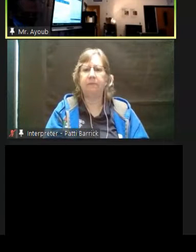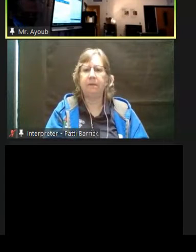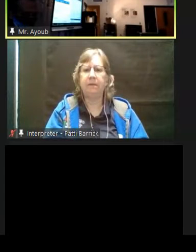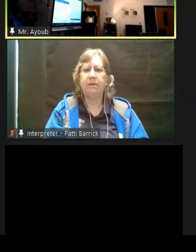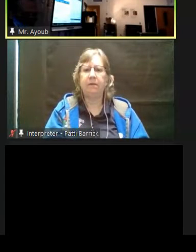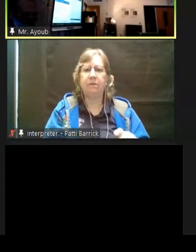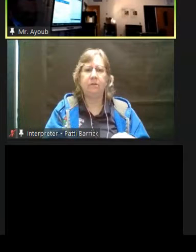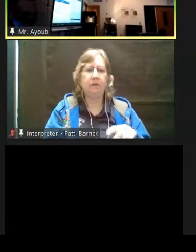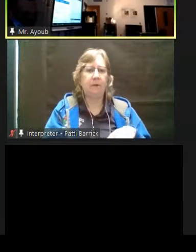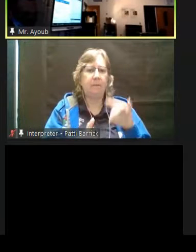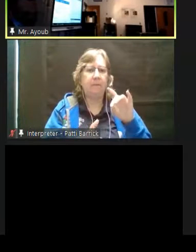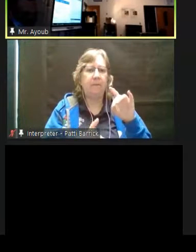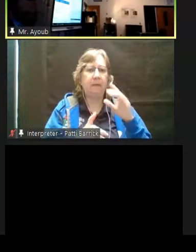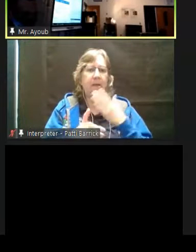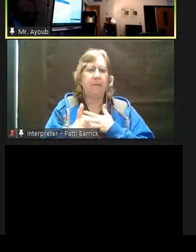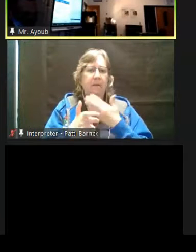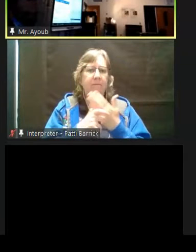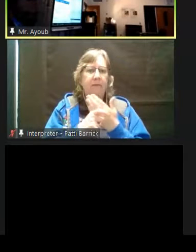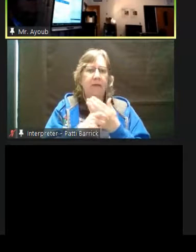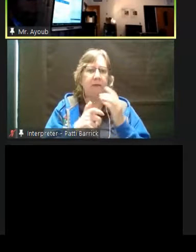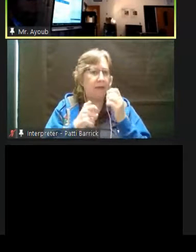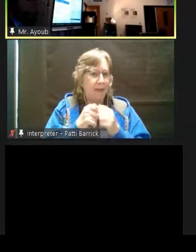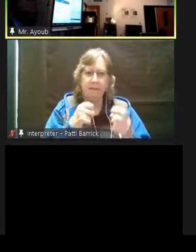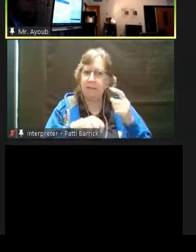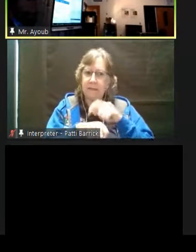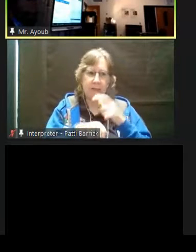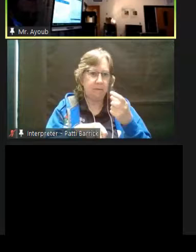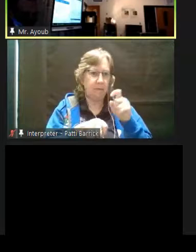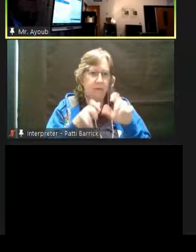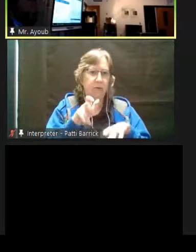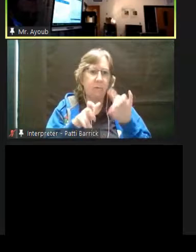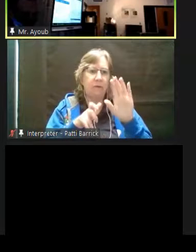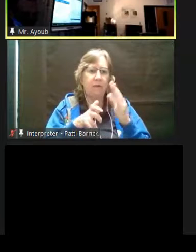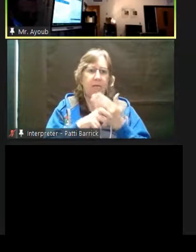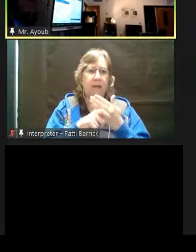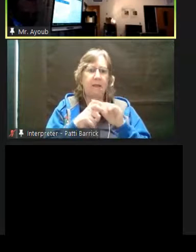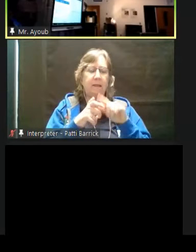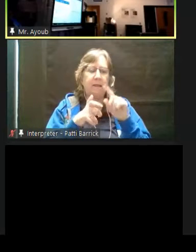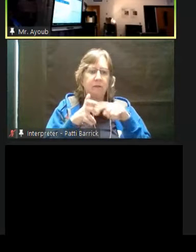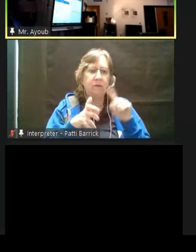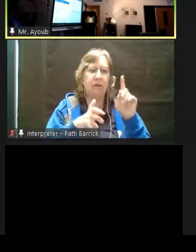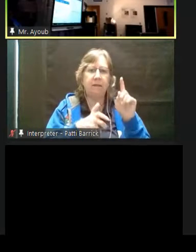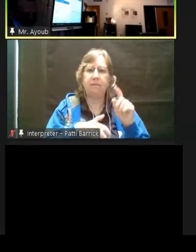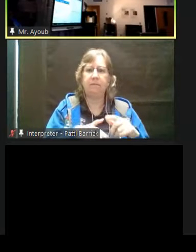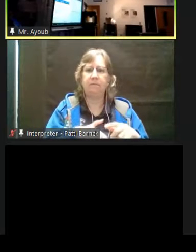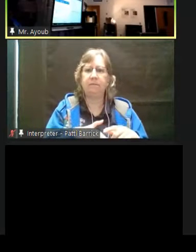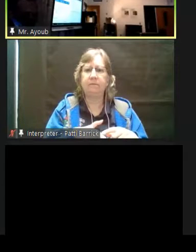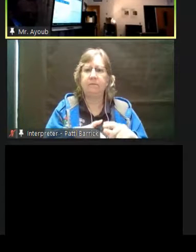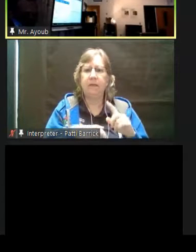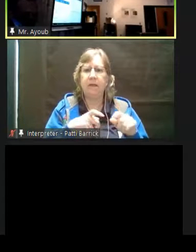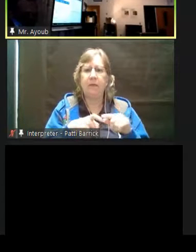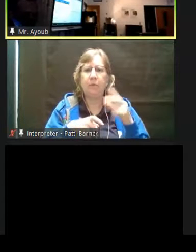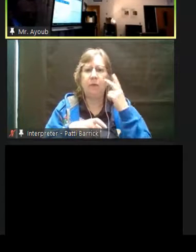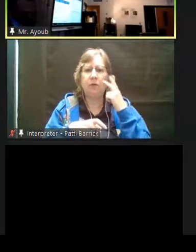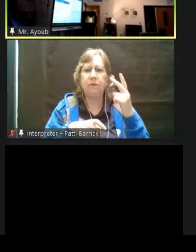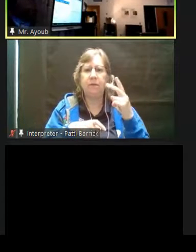I'm gonna choose my file. So you gotta choose every time. And check it. And when you get something like